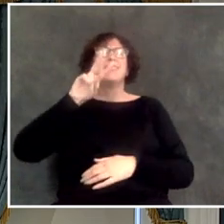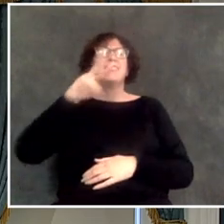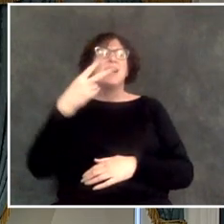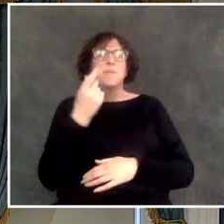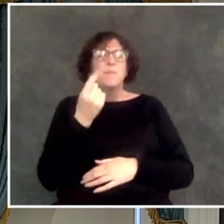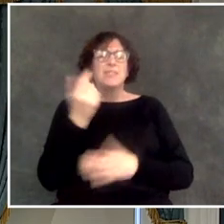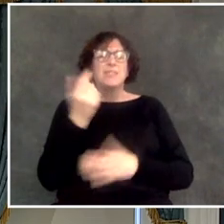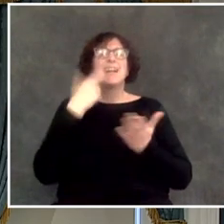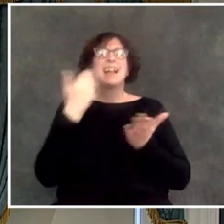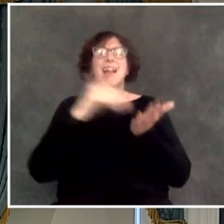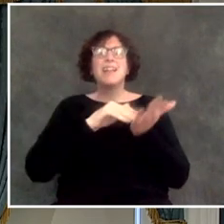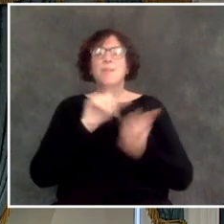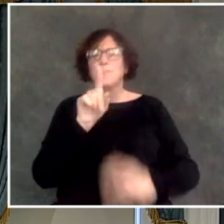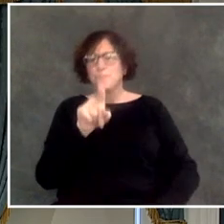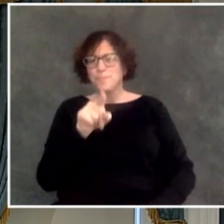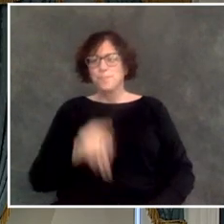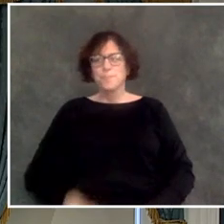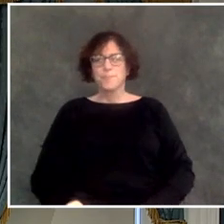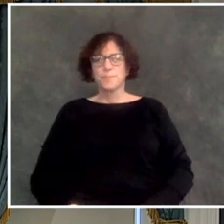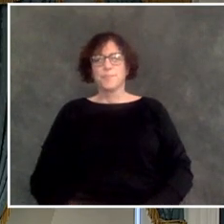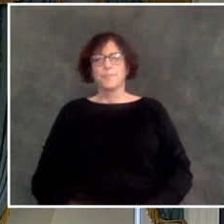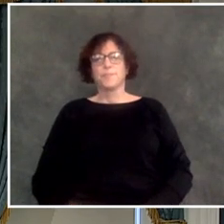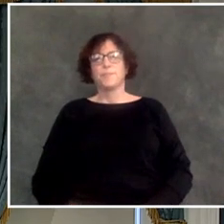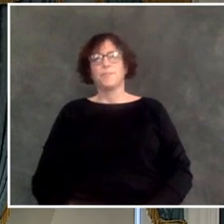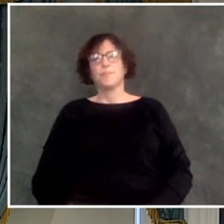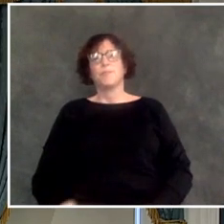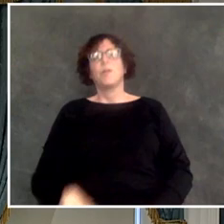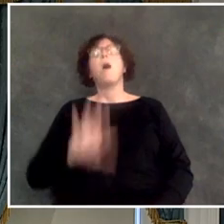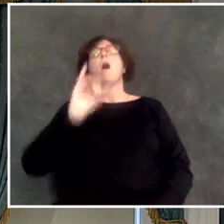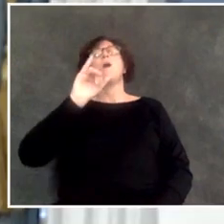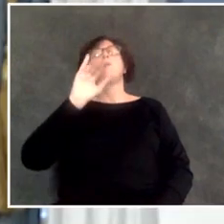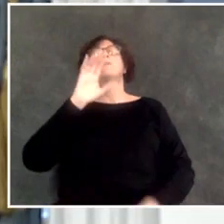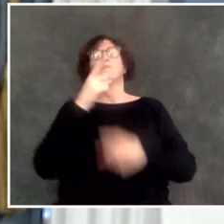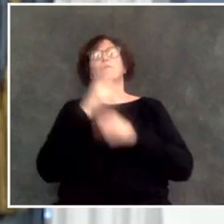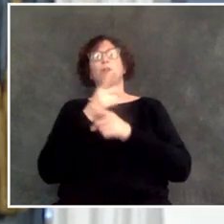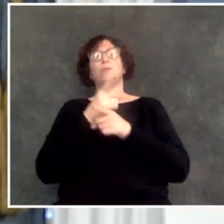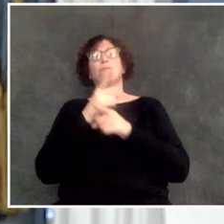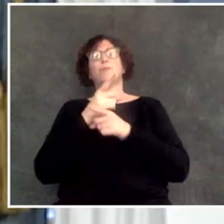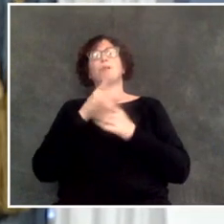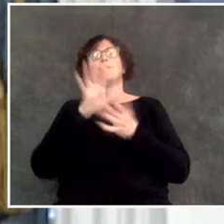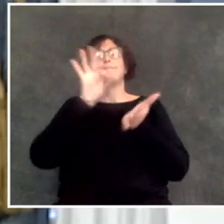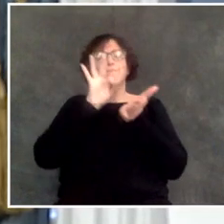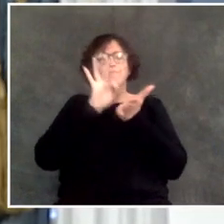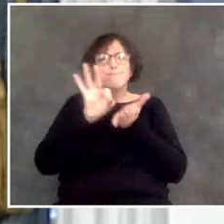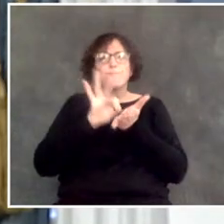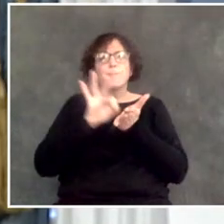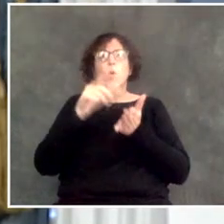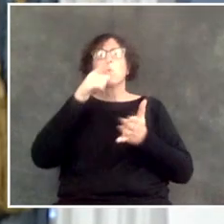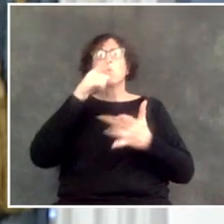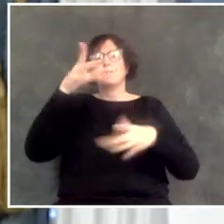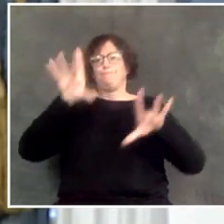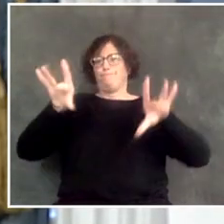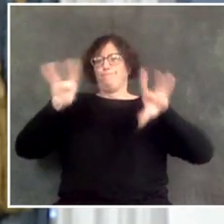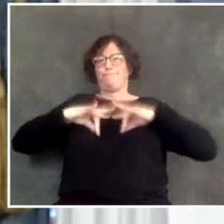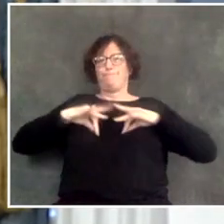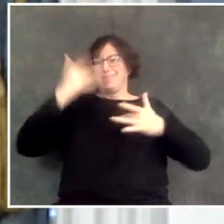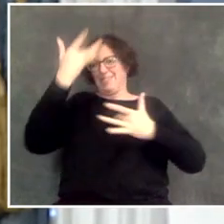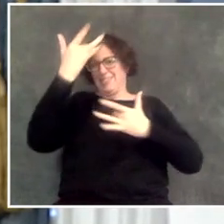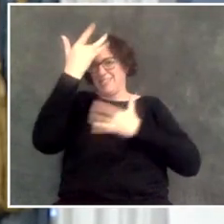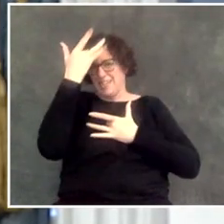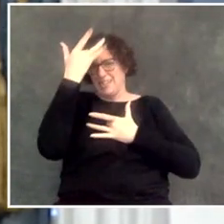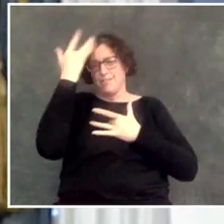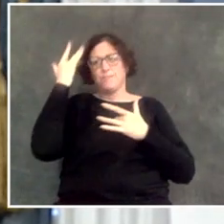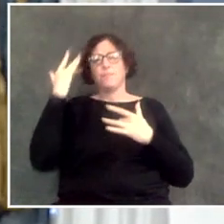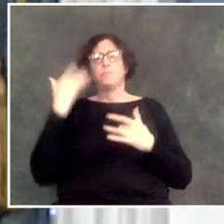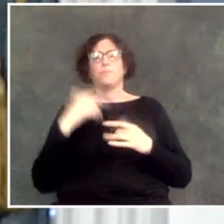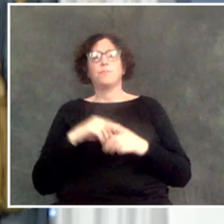Right. And so that's right, the contact tracing. So at this point in the outbreak, when we have